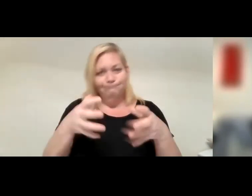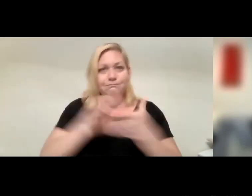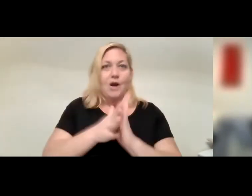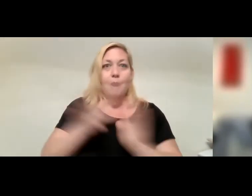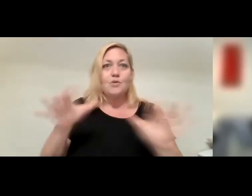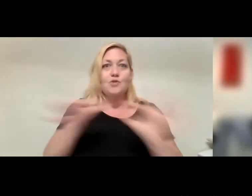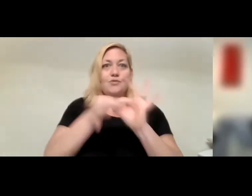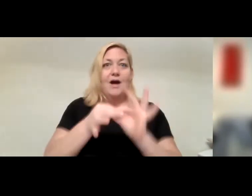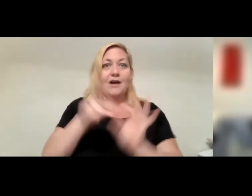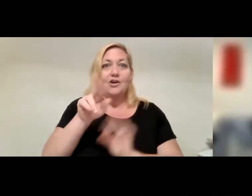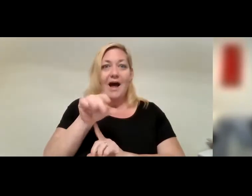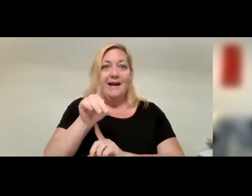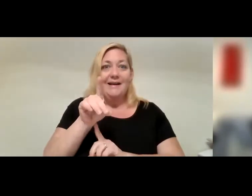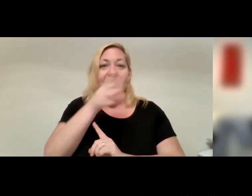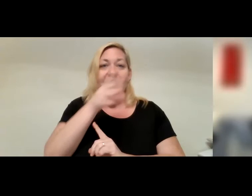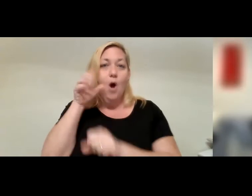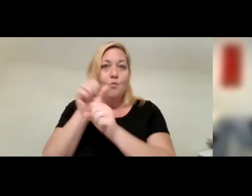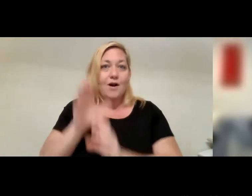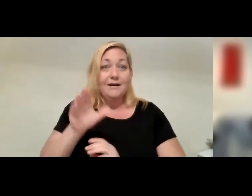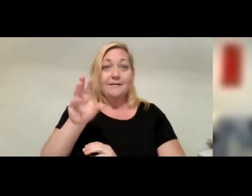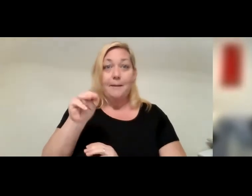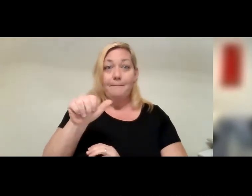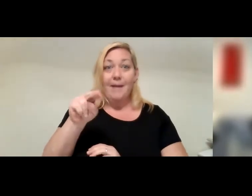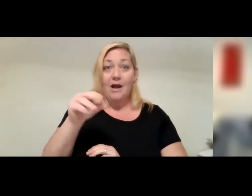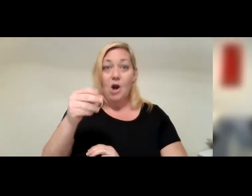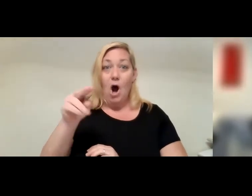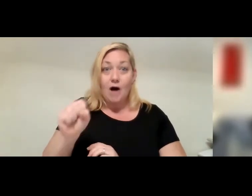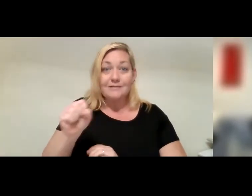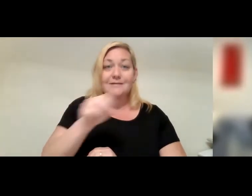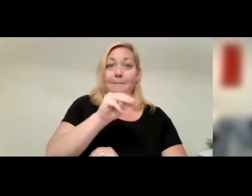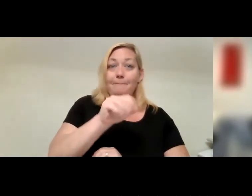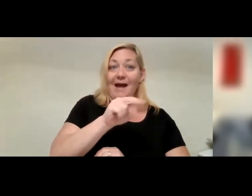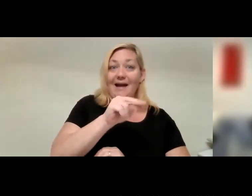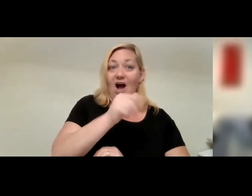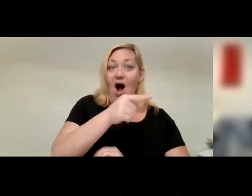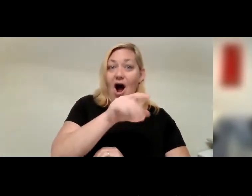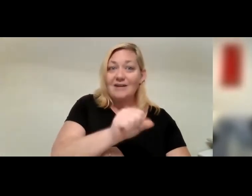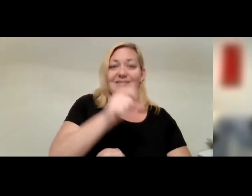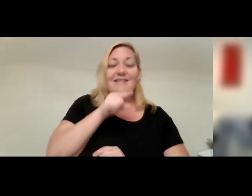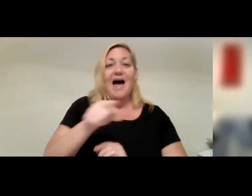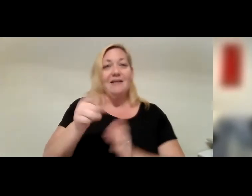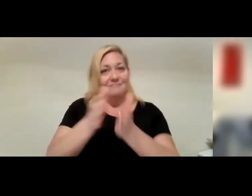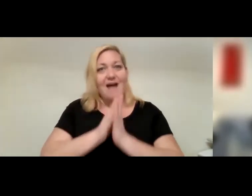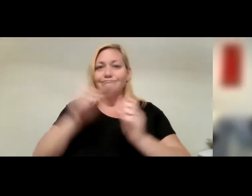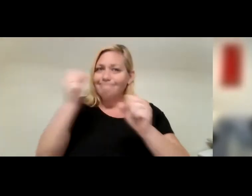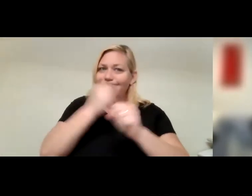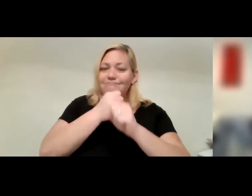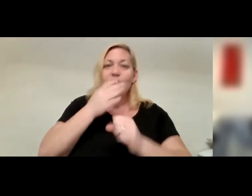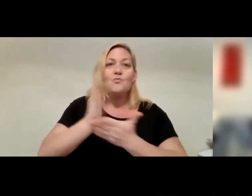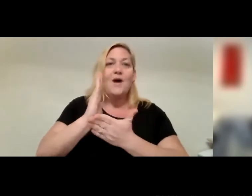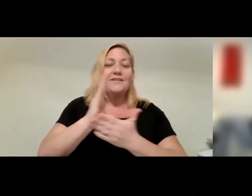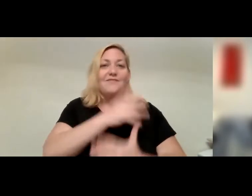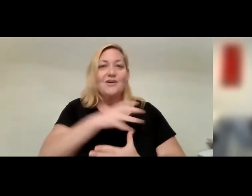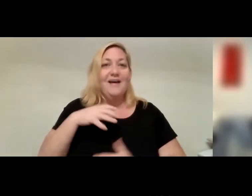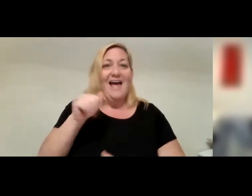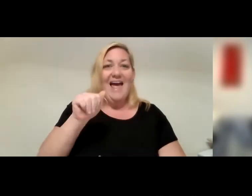Workers. It is the Monongs and Monongs who led these movements that instilled in us the will to fight for our rights in our community. FADC